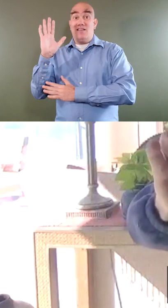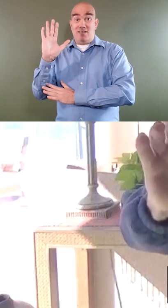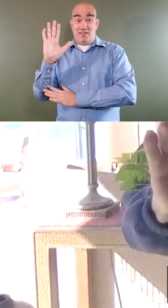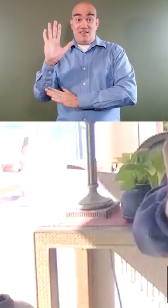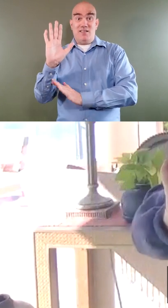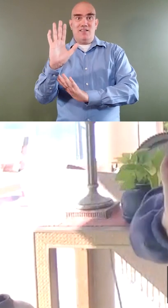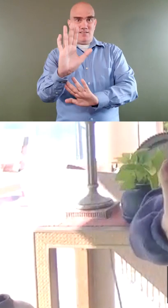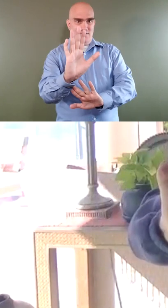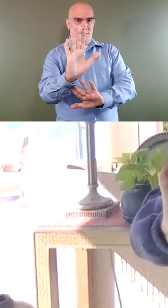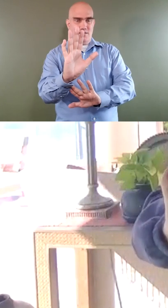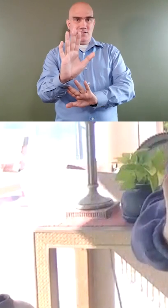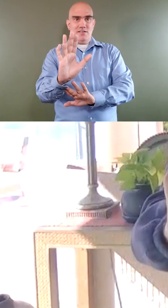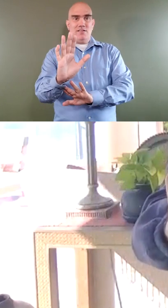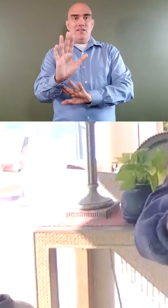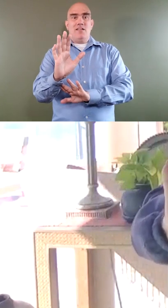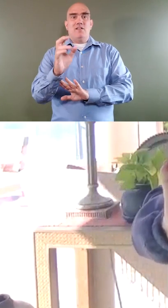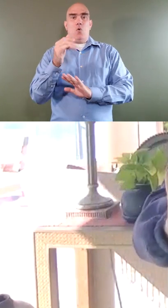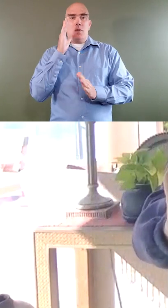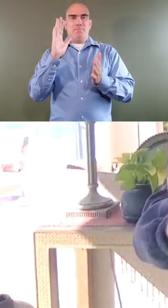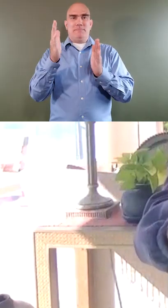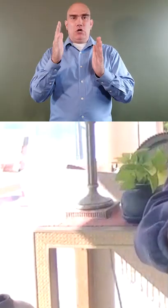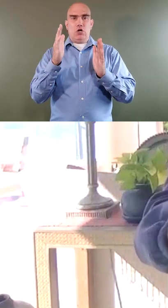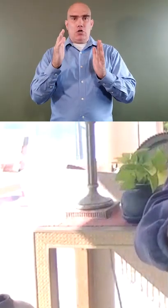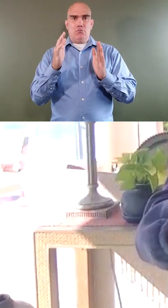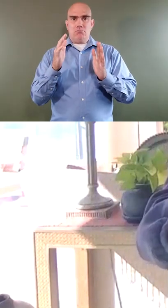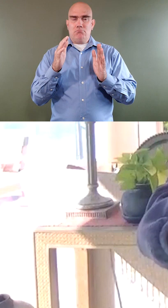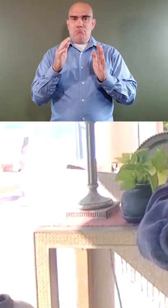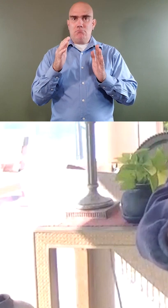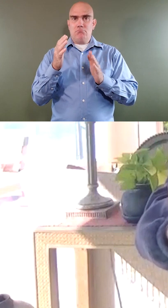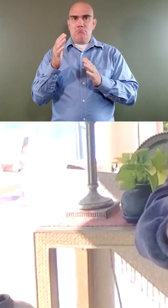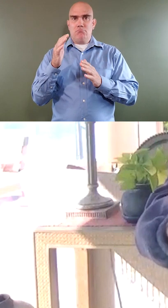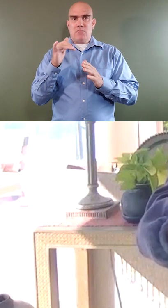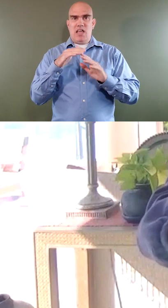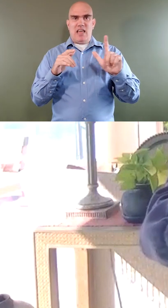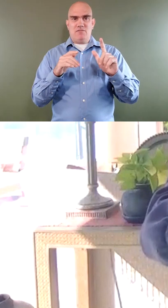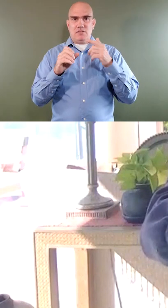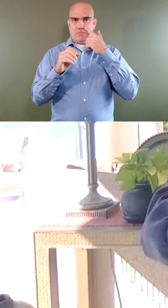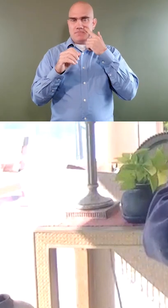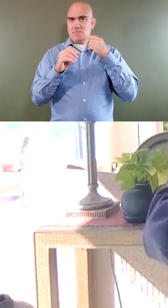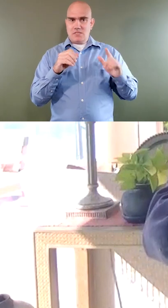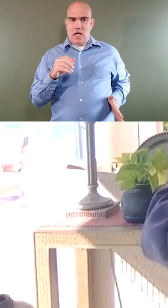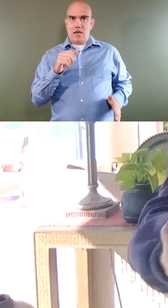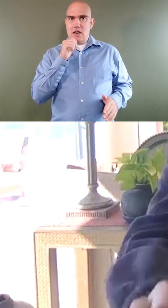the mirror image of leisurely tying the coat. We're doing it on the left side rather than the right side. Everyone with me?